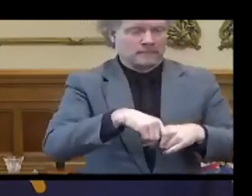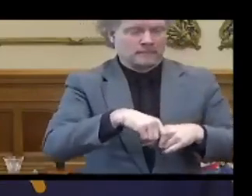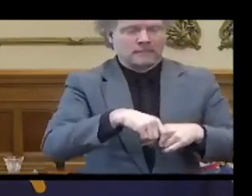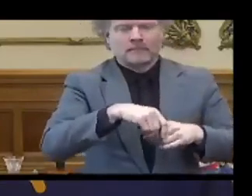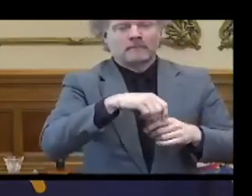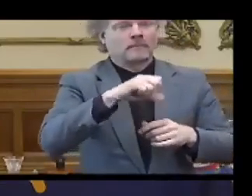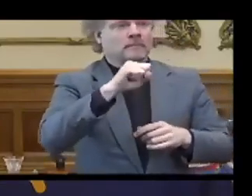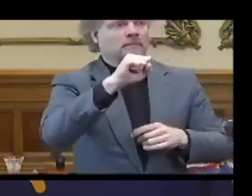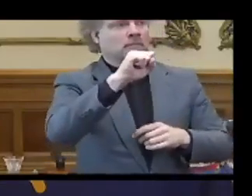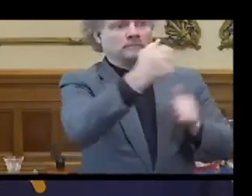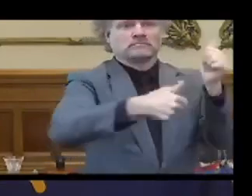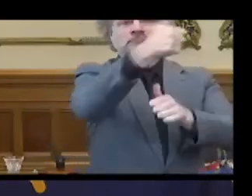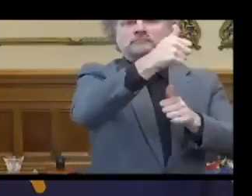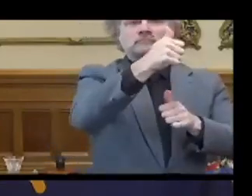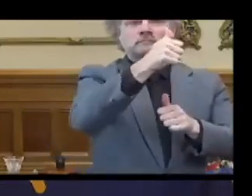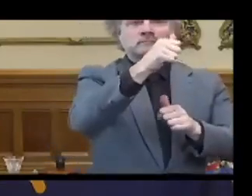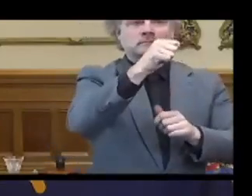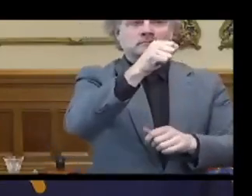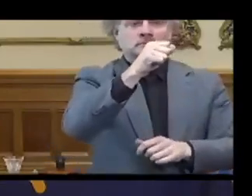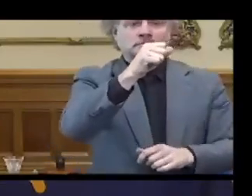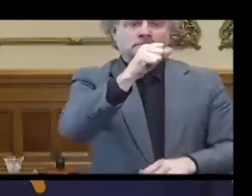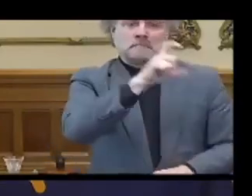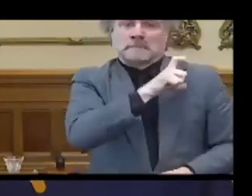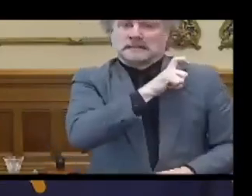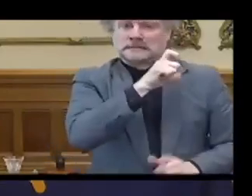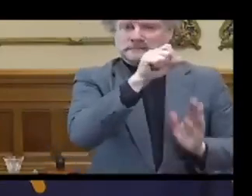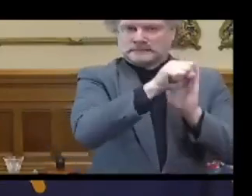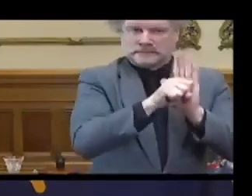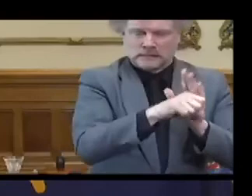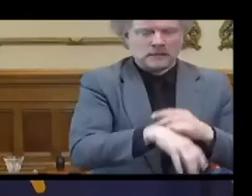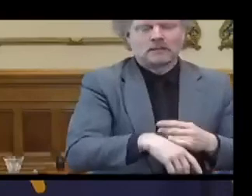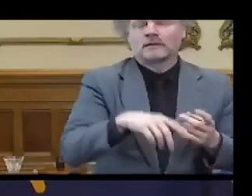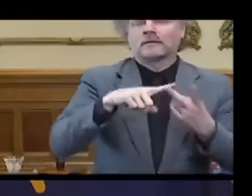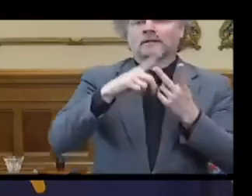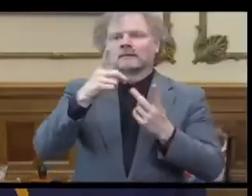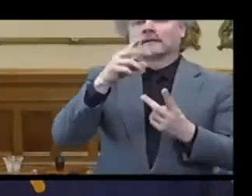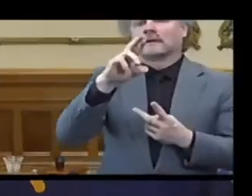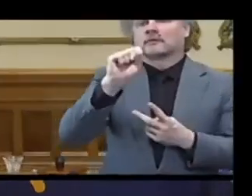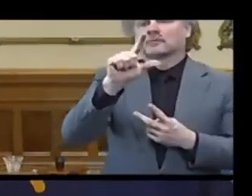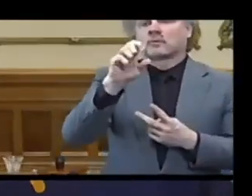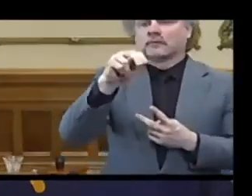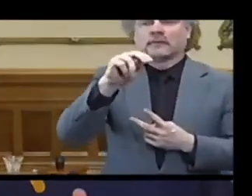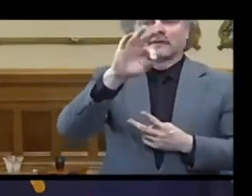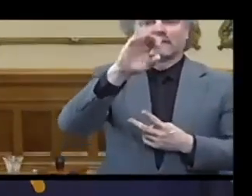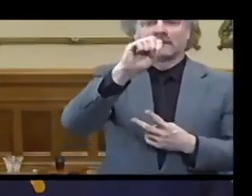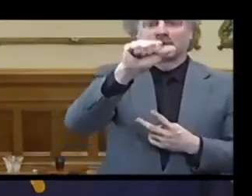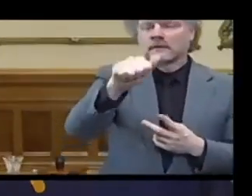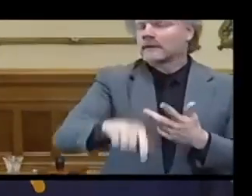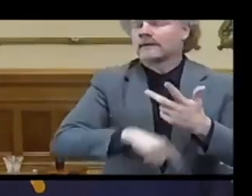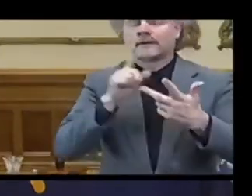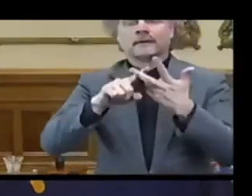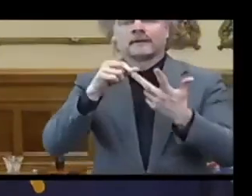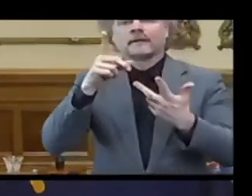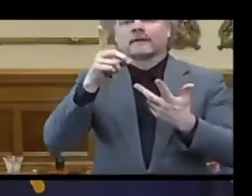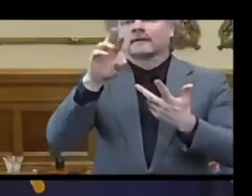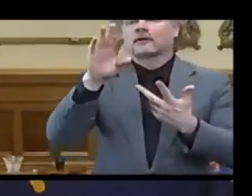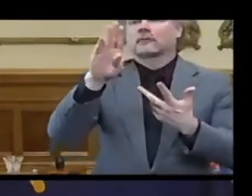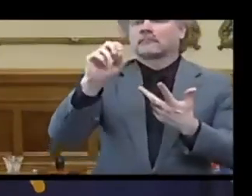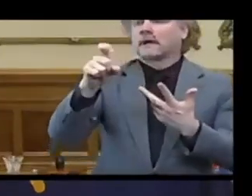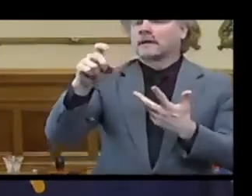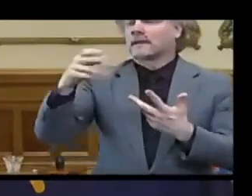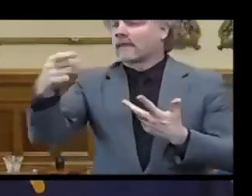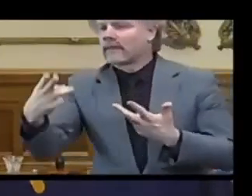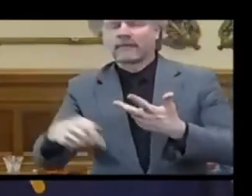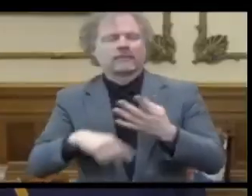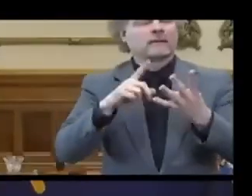the state police, Doug Carter in this case, and Dr. Sullivan at FSSA, or Dr. Box at Health, or